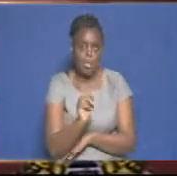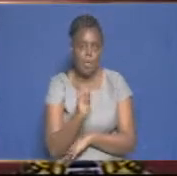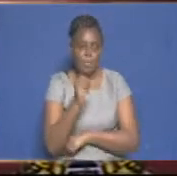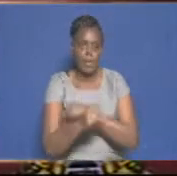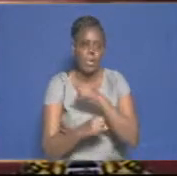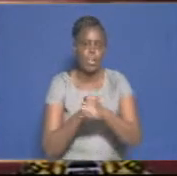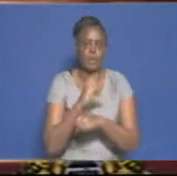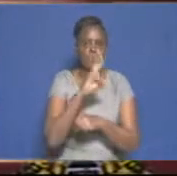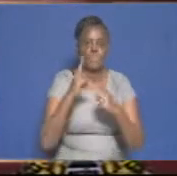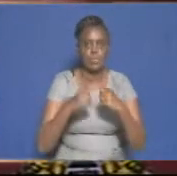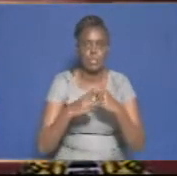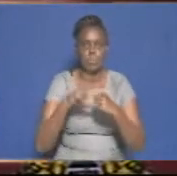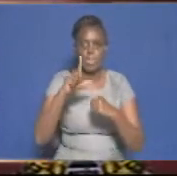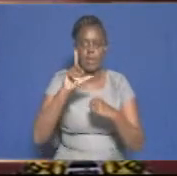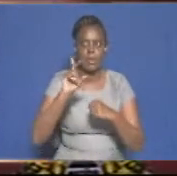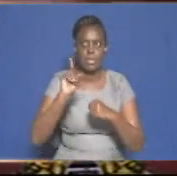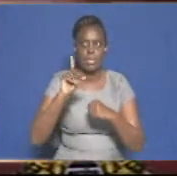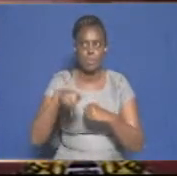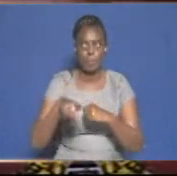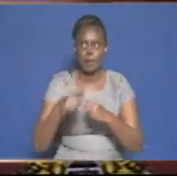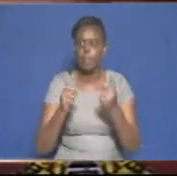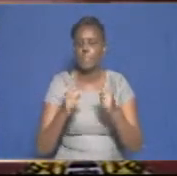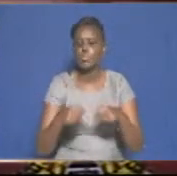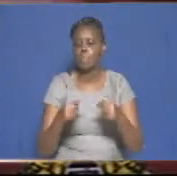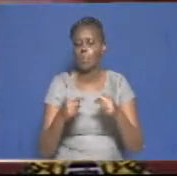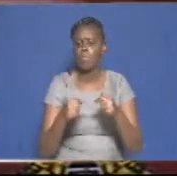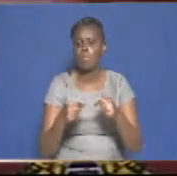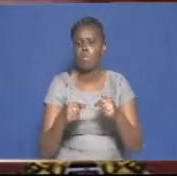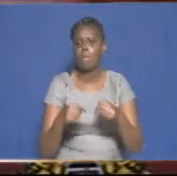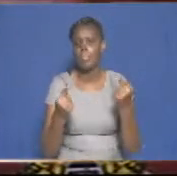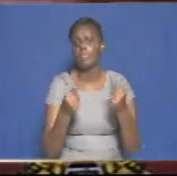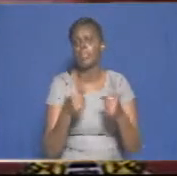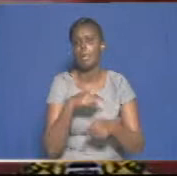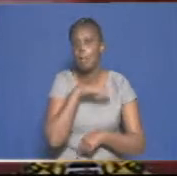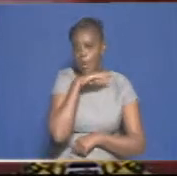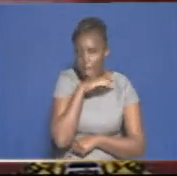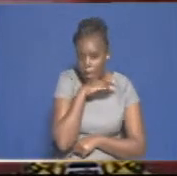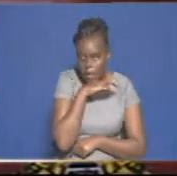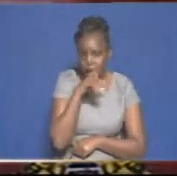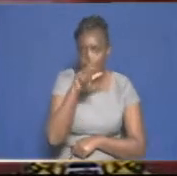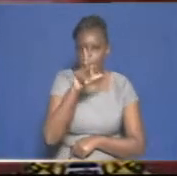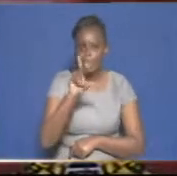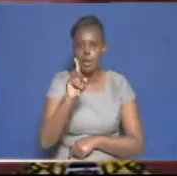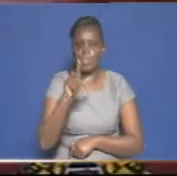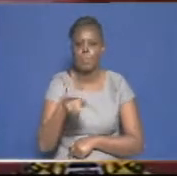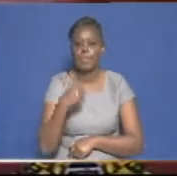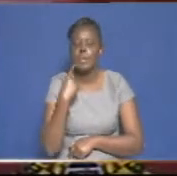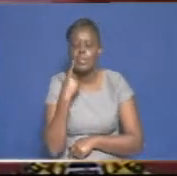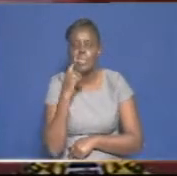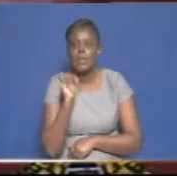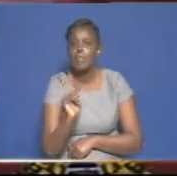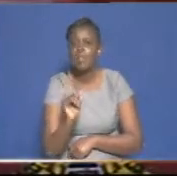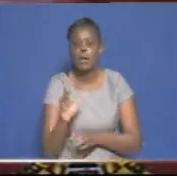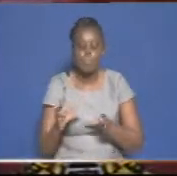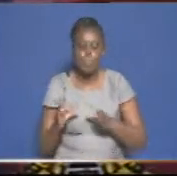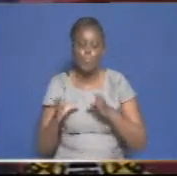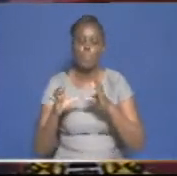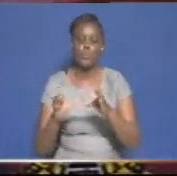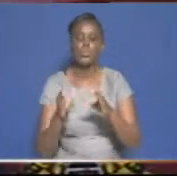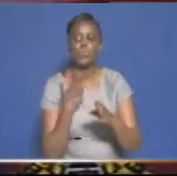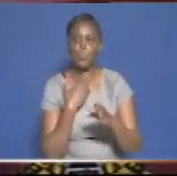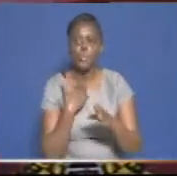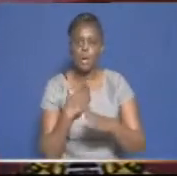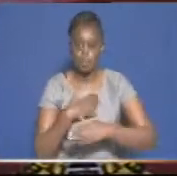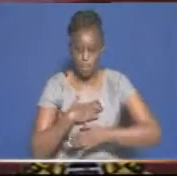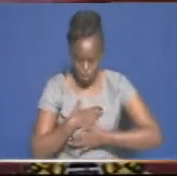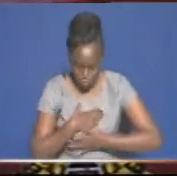LDP, you can't fight Baba. And I can see you are pushing and you really want